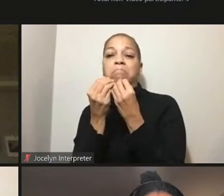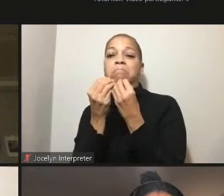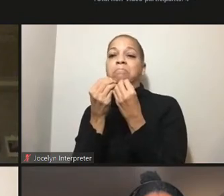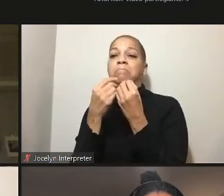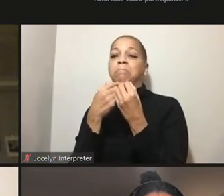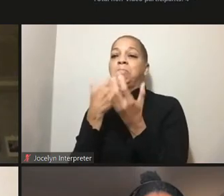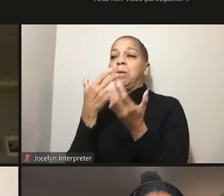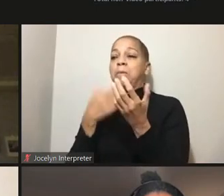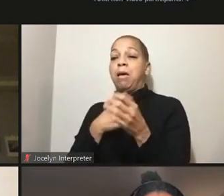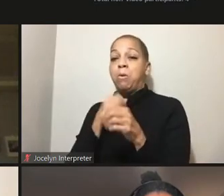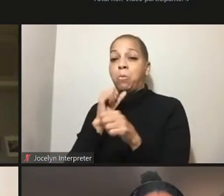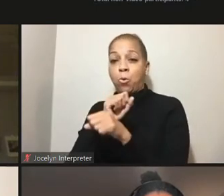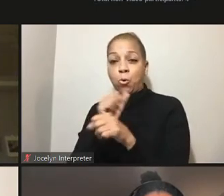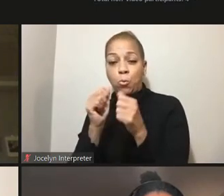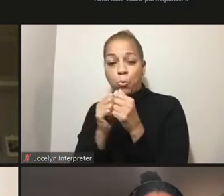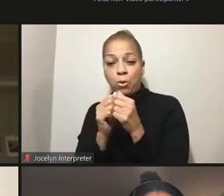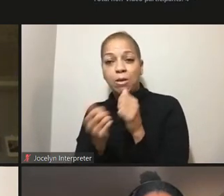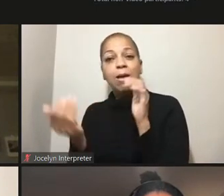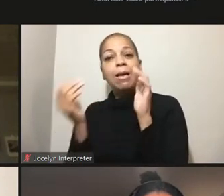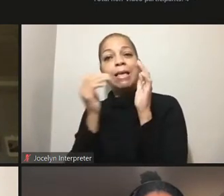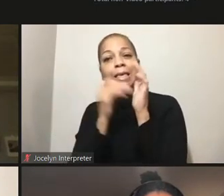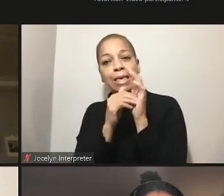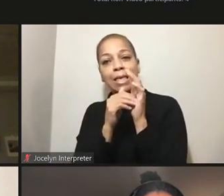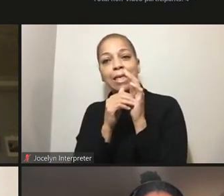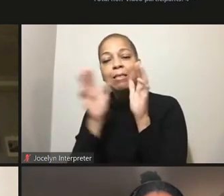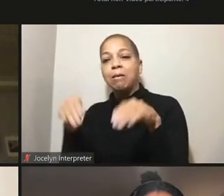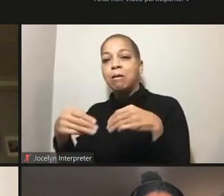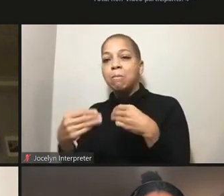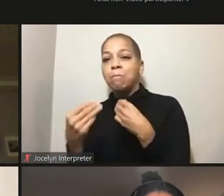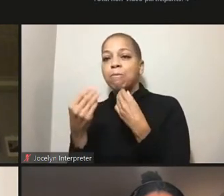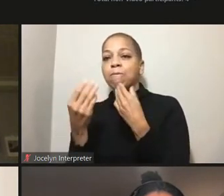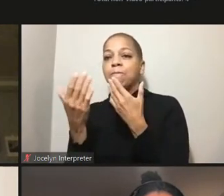working with, again, they provide,